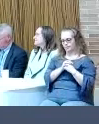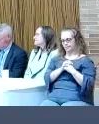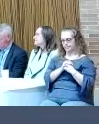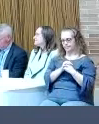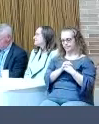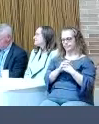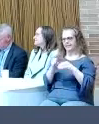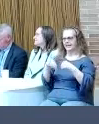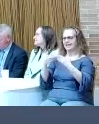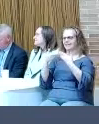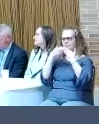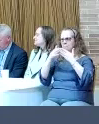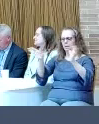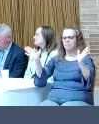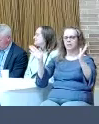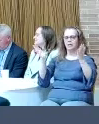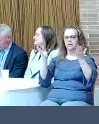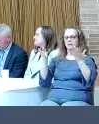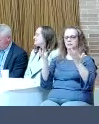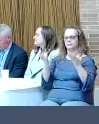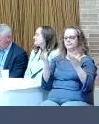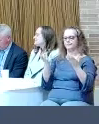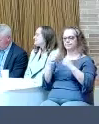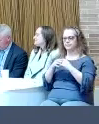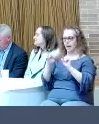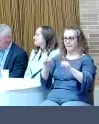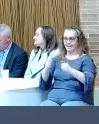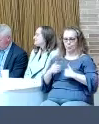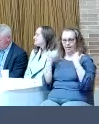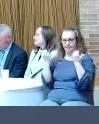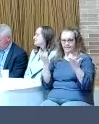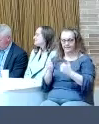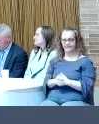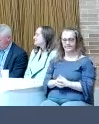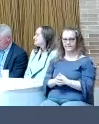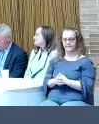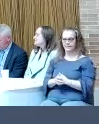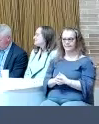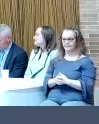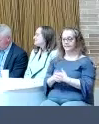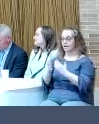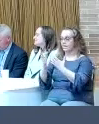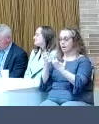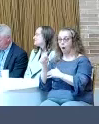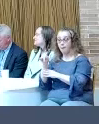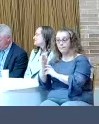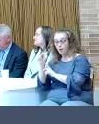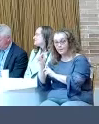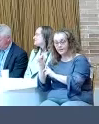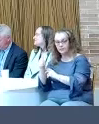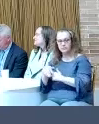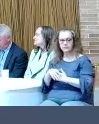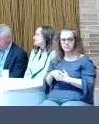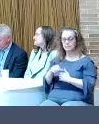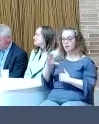the public the ability to to live whether they want an apartment whether they